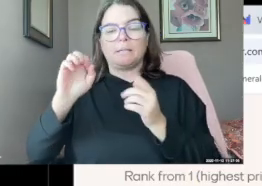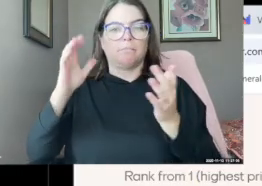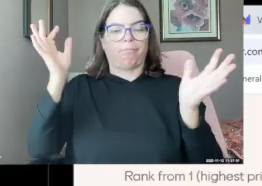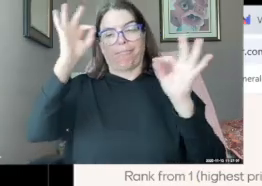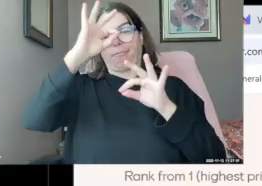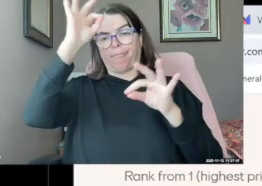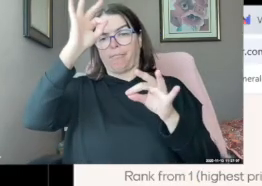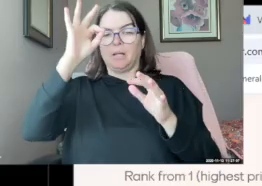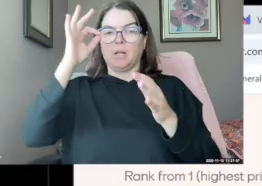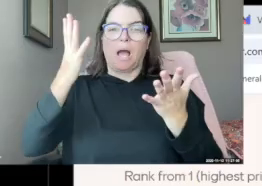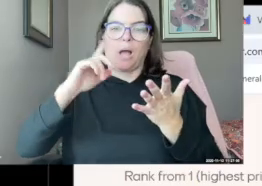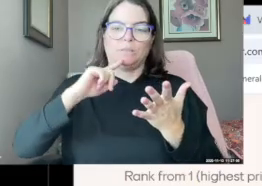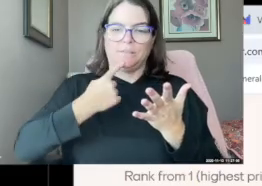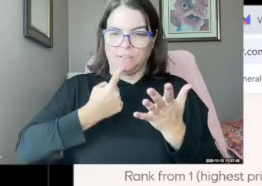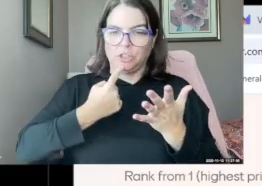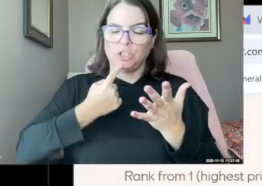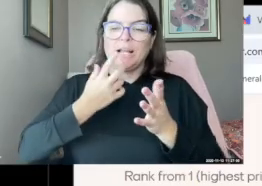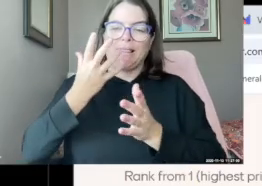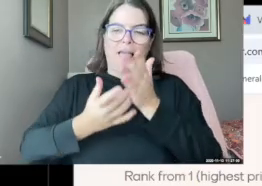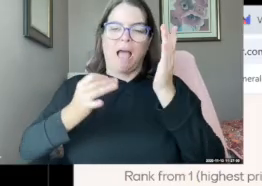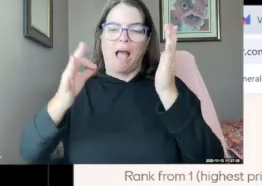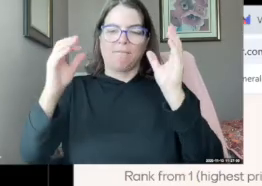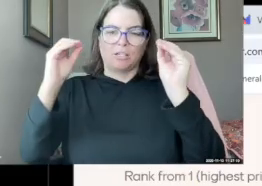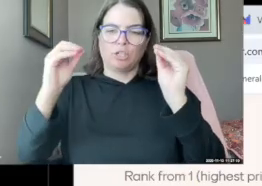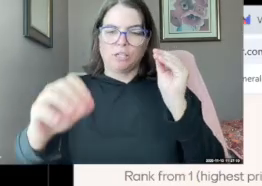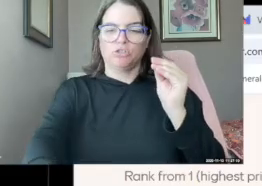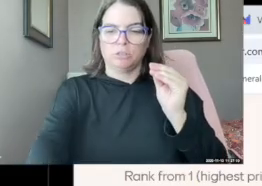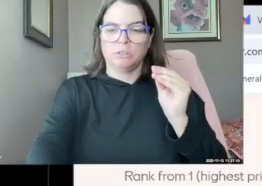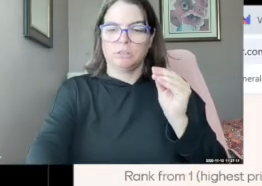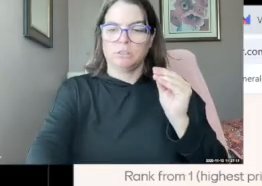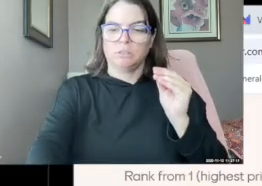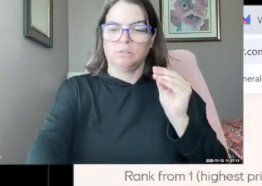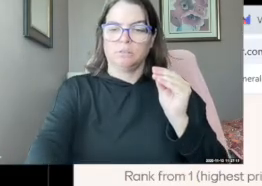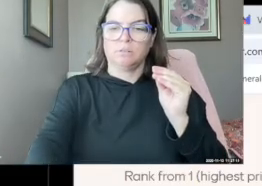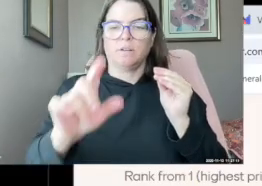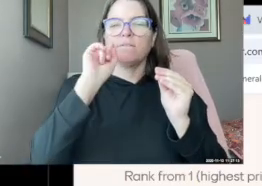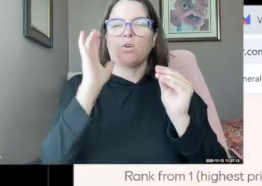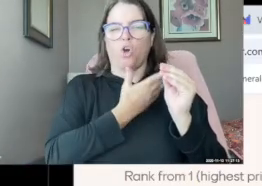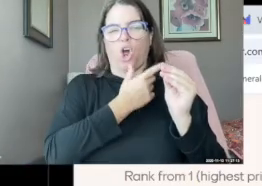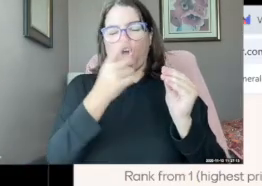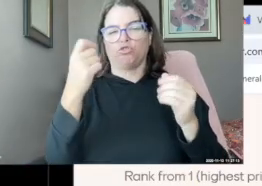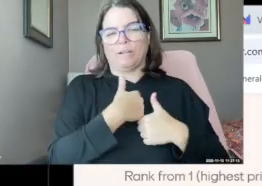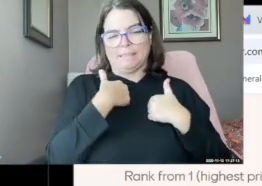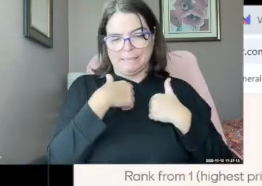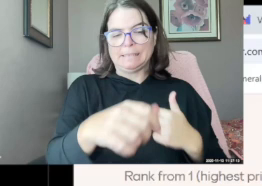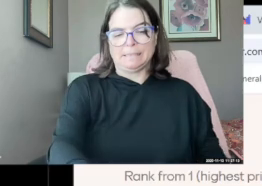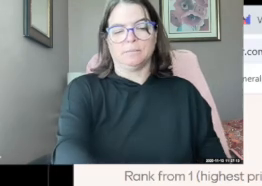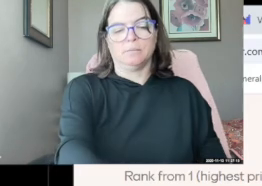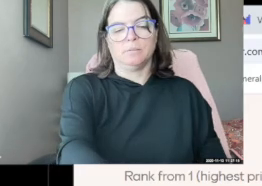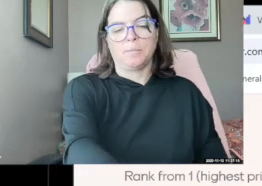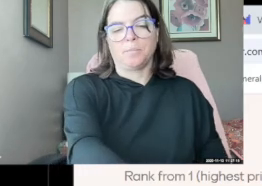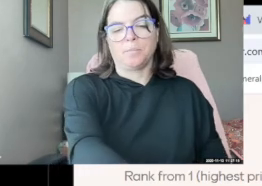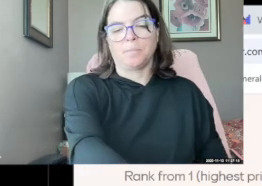If you're not somebody who works within the communities, it's very easy to be unaware of the severity and lack